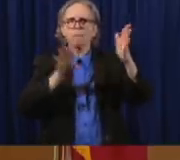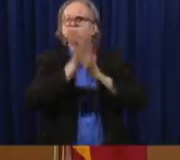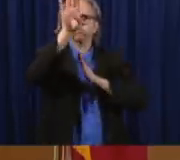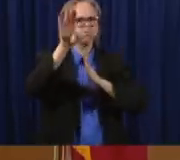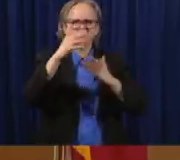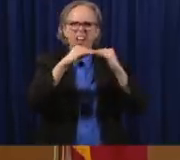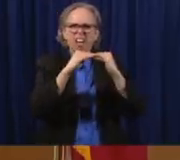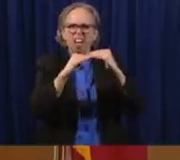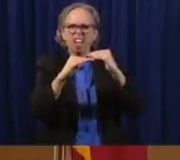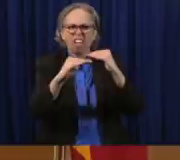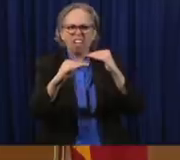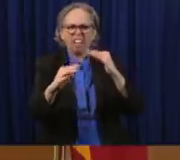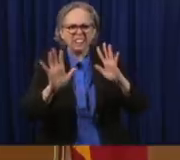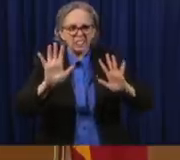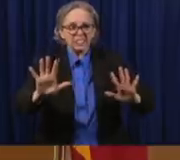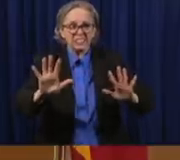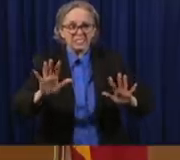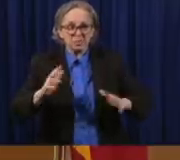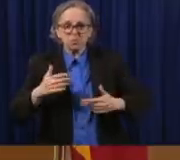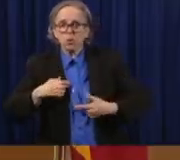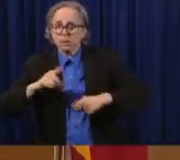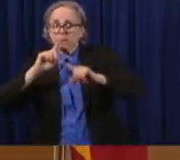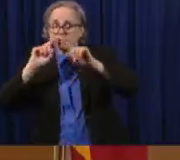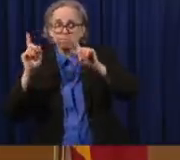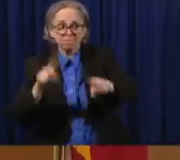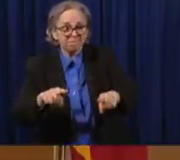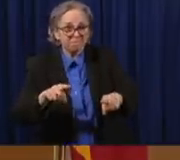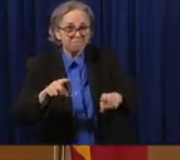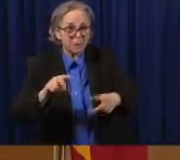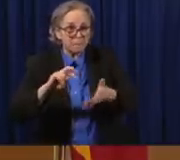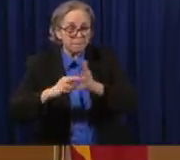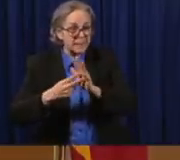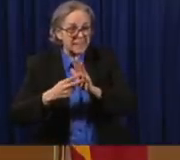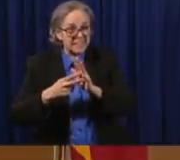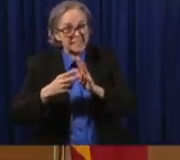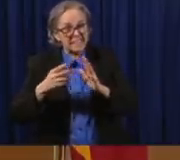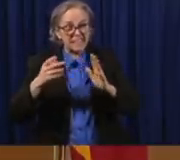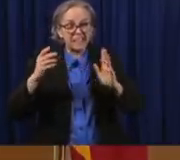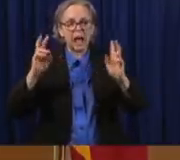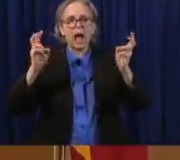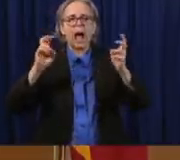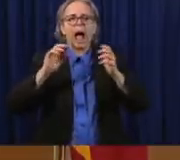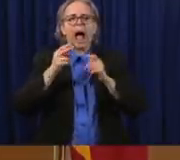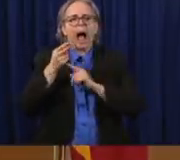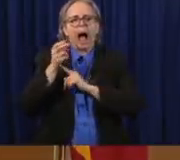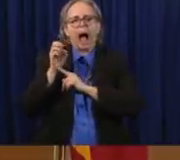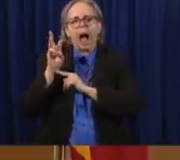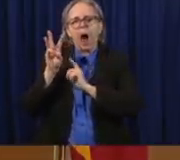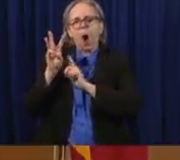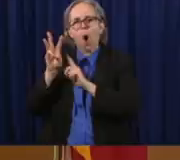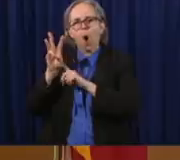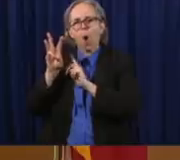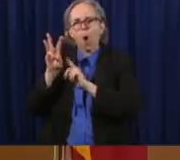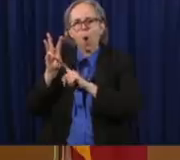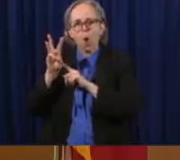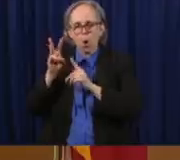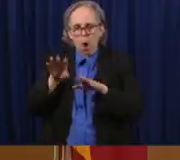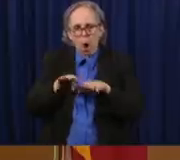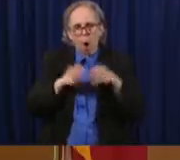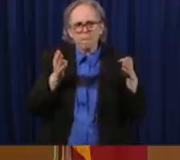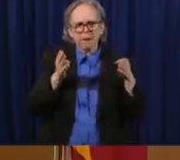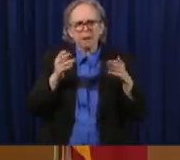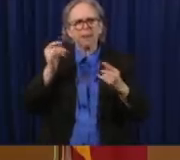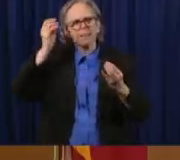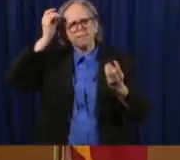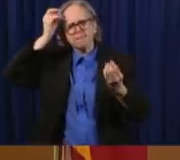orders that we put in, but it's how we open back up. And we're trying to do this in a very thoughtful way. We're trying to do this in